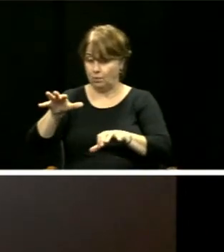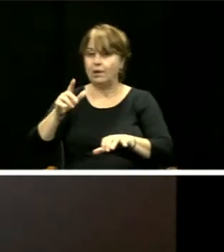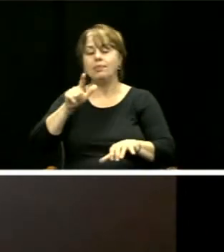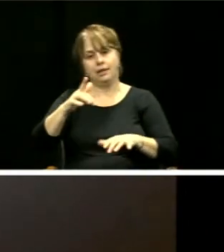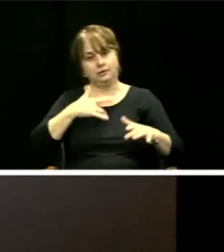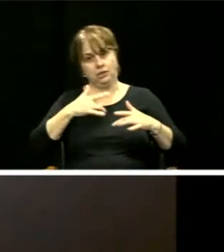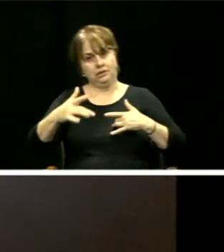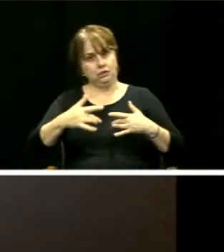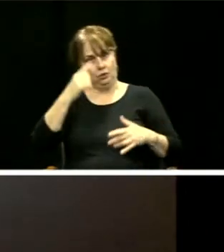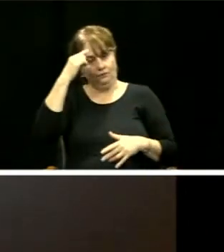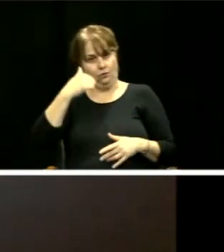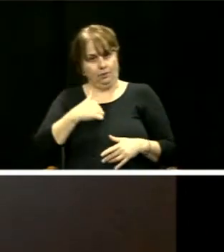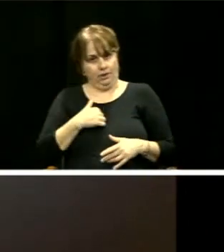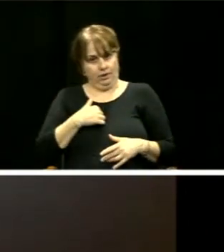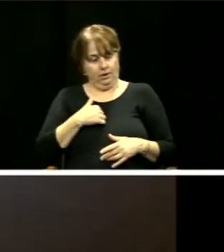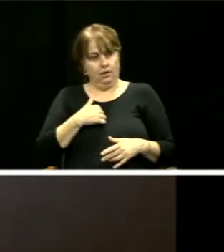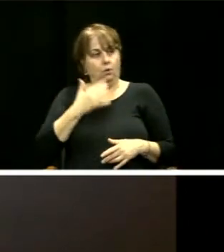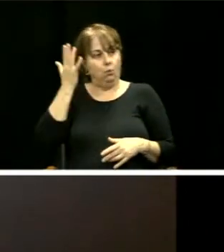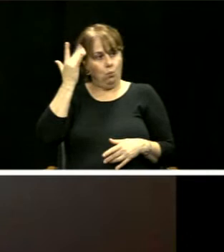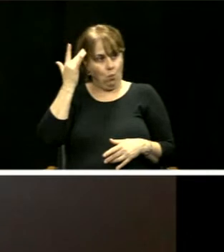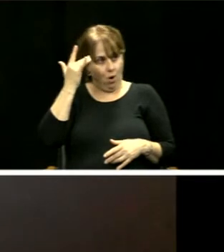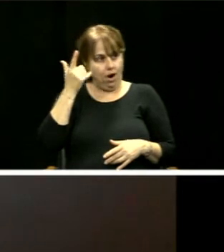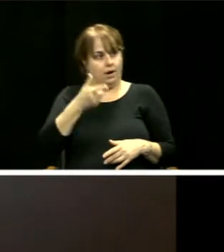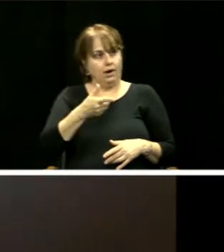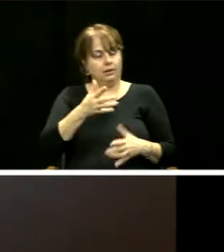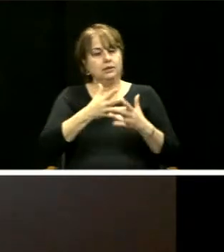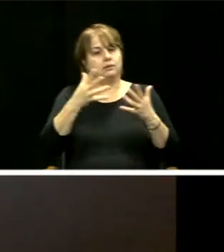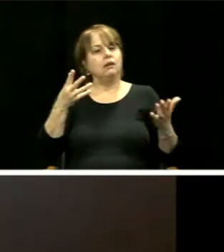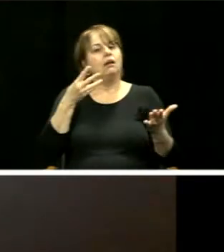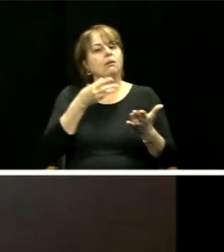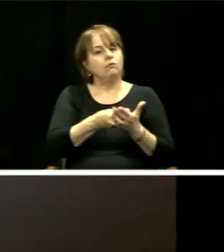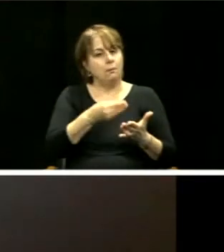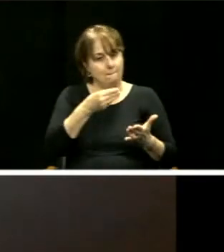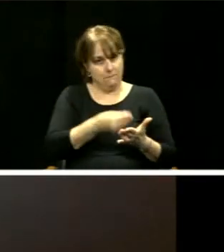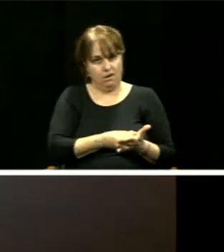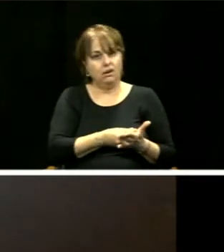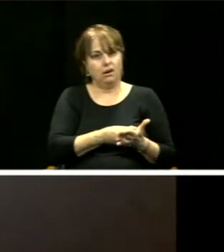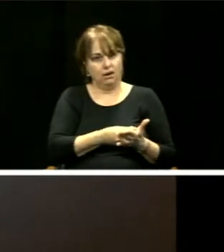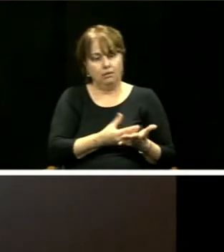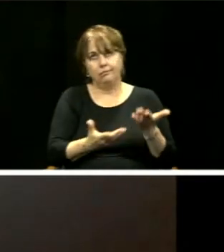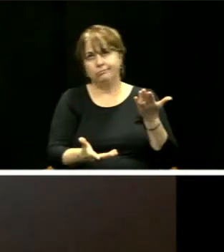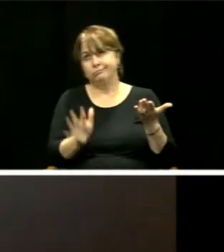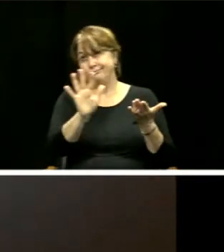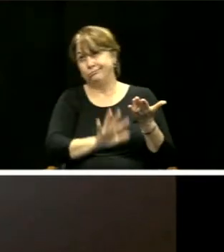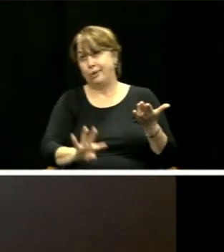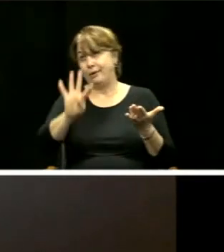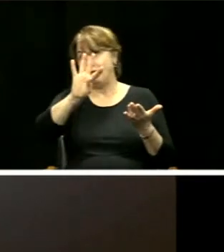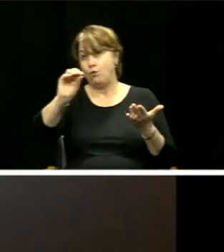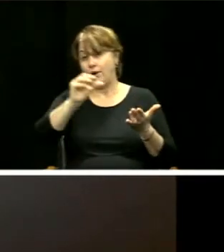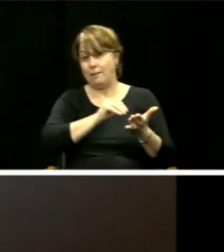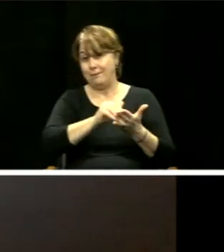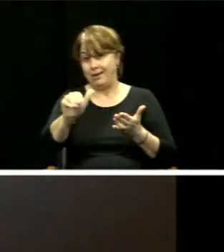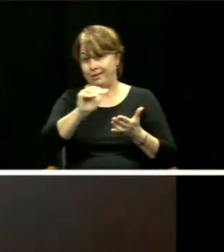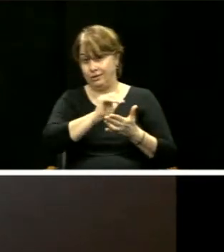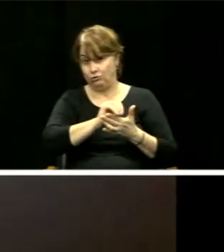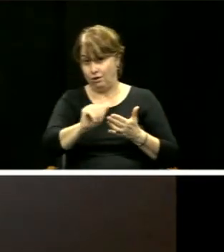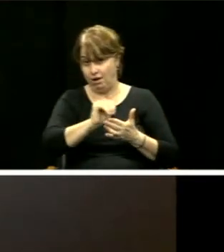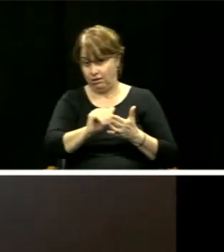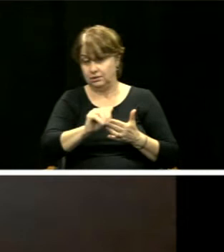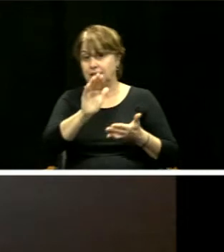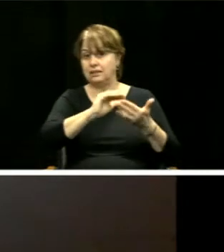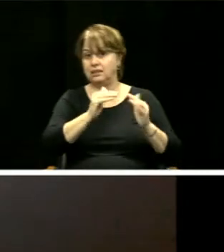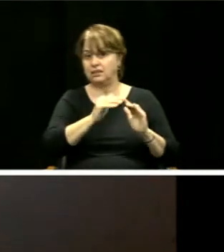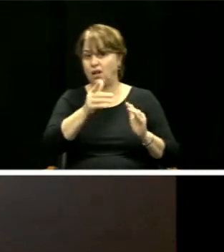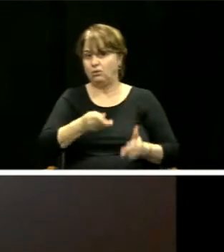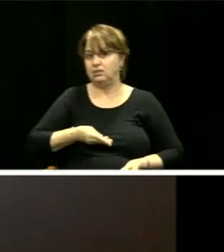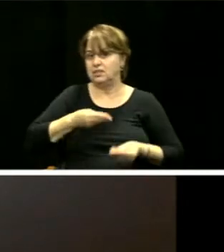me, more importantly, because that's a lot of monies, probably $40 million worth of monies that the town is going to spend